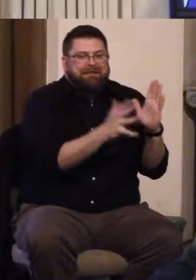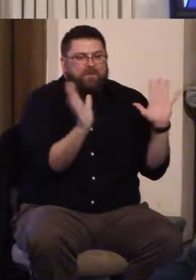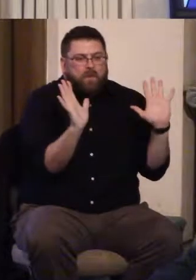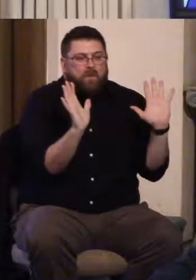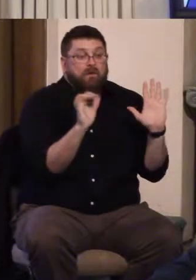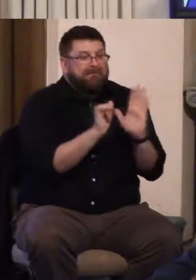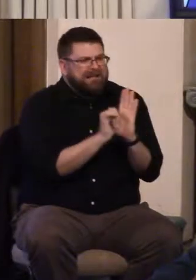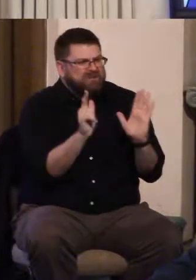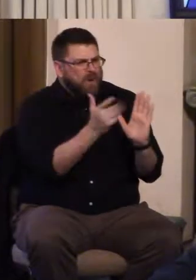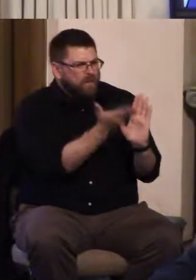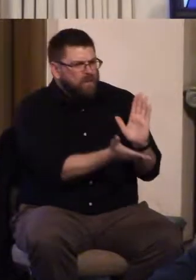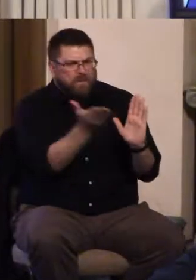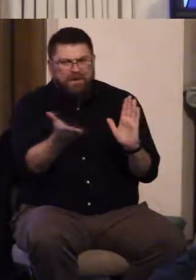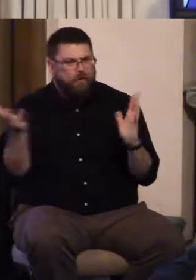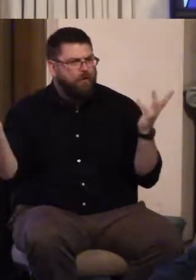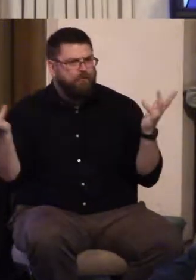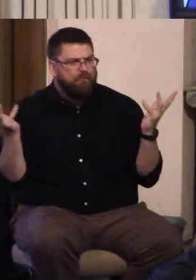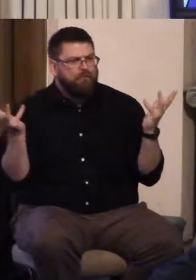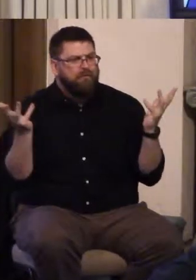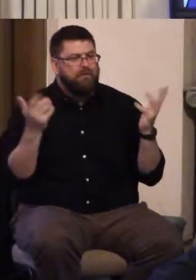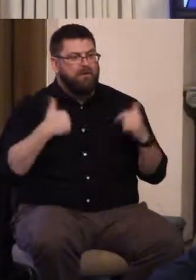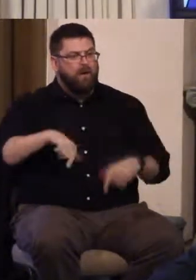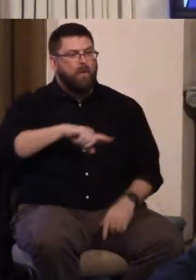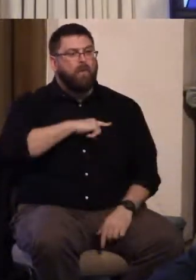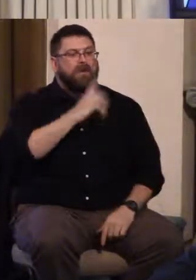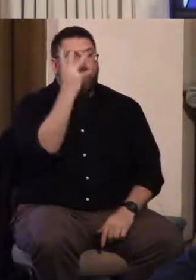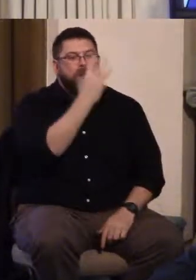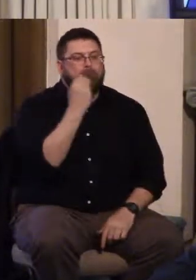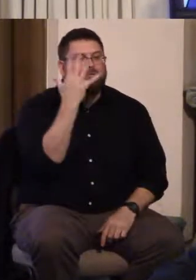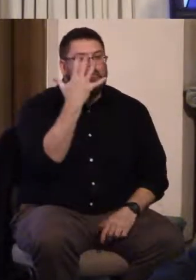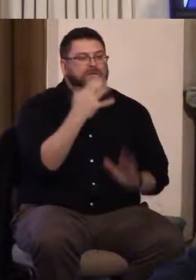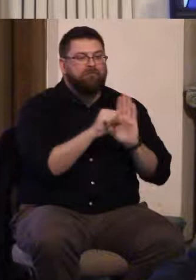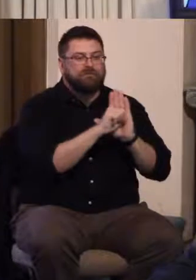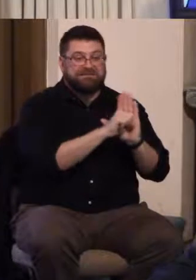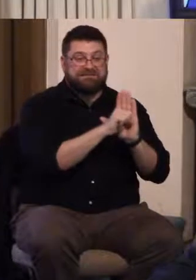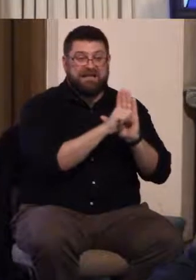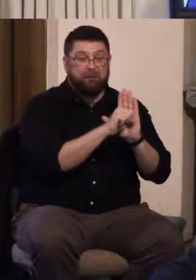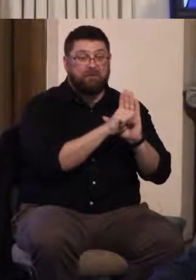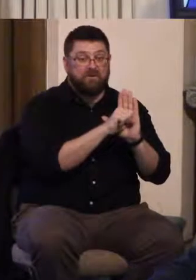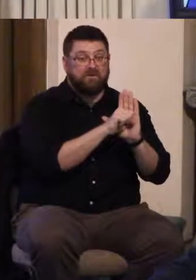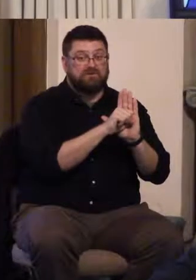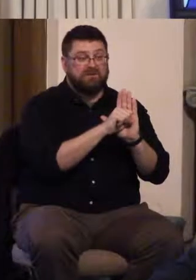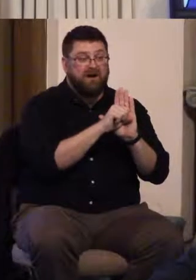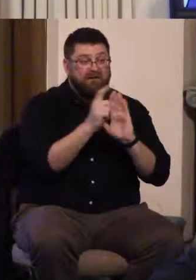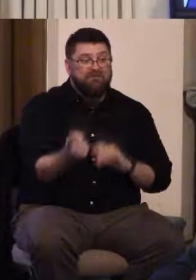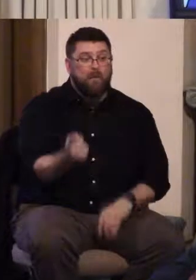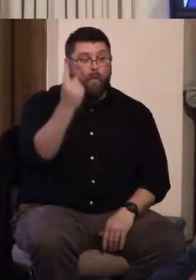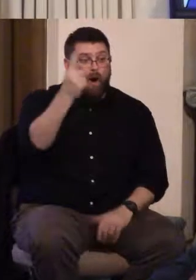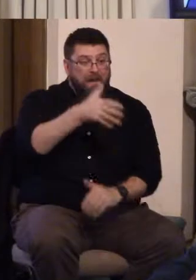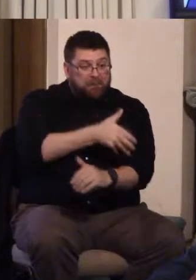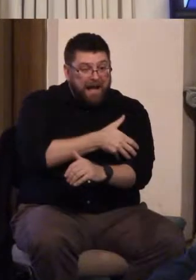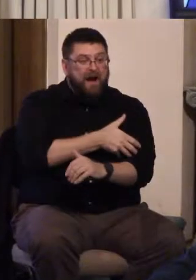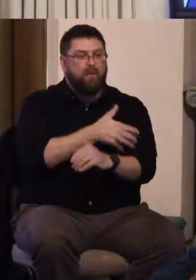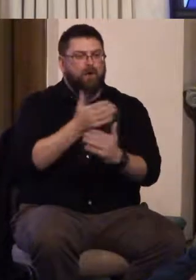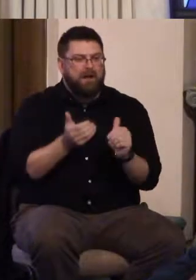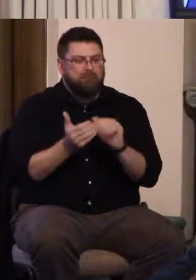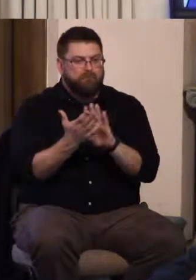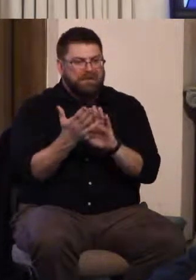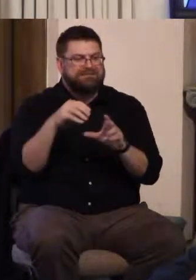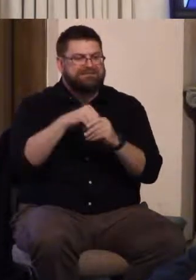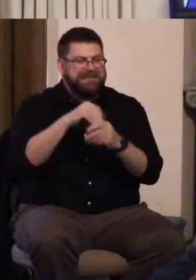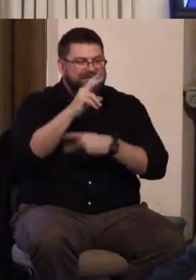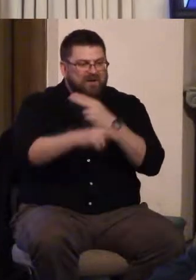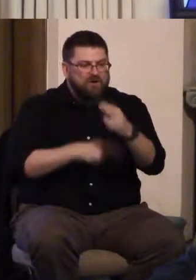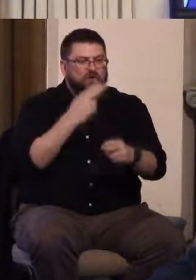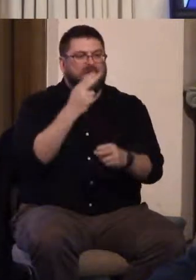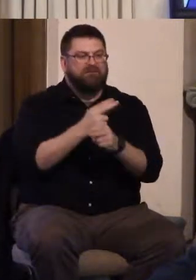are. Look at this. We are beautiful symbols of the one power and one presence in all the universe that we